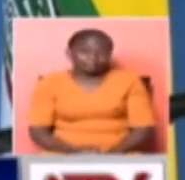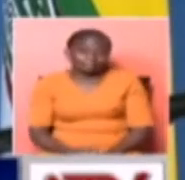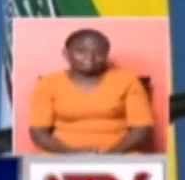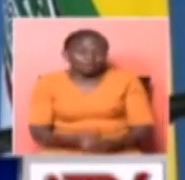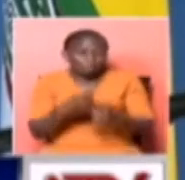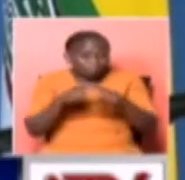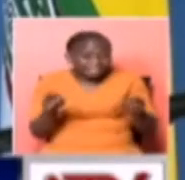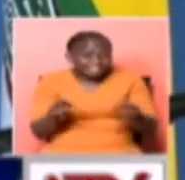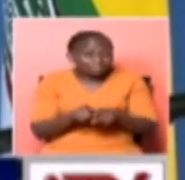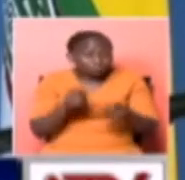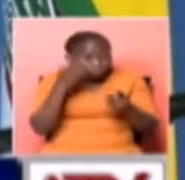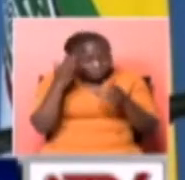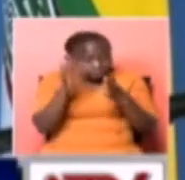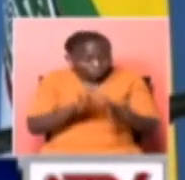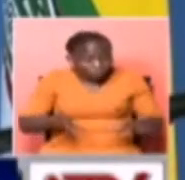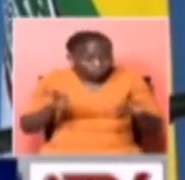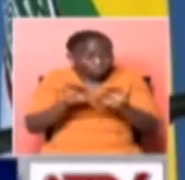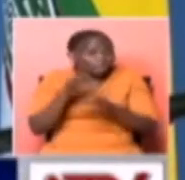This is very crucial because